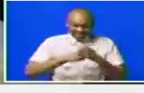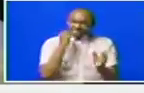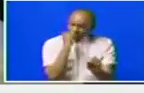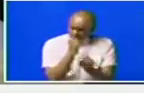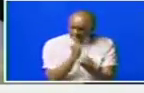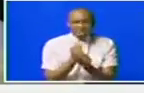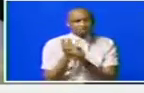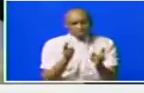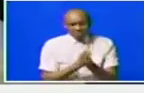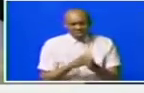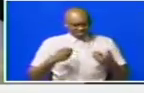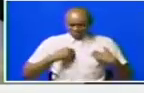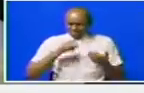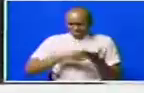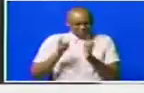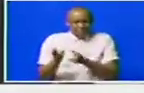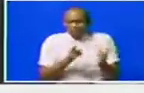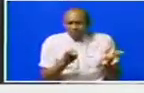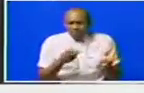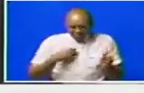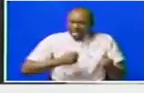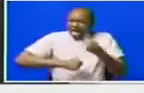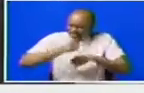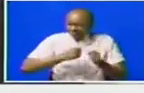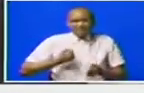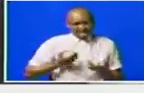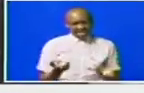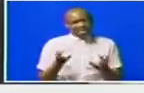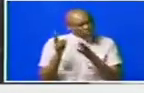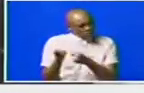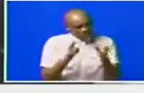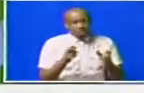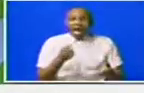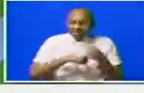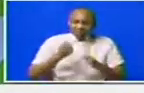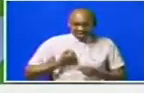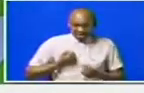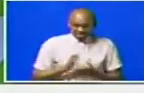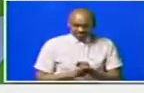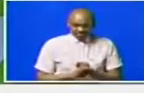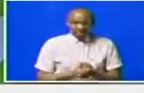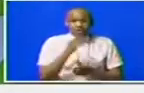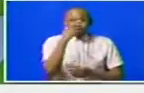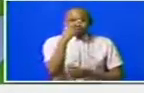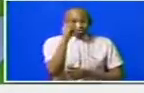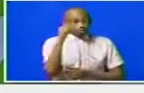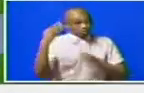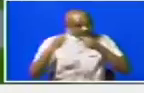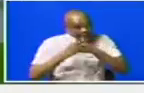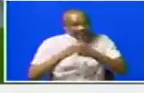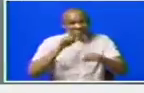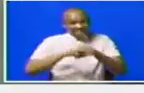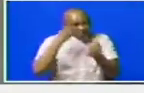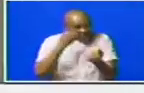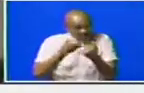working. I mean, I was just an active girl, a normal active girl. In 2008, after a